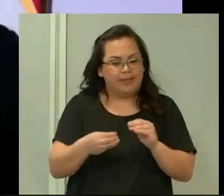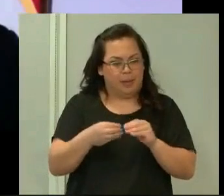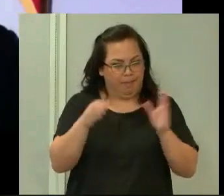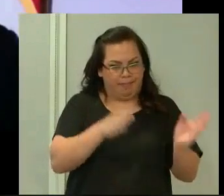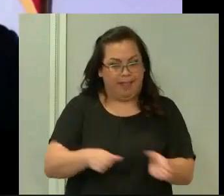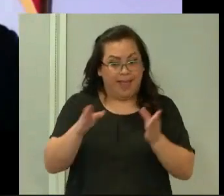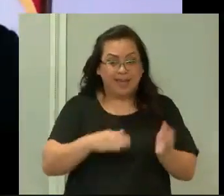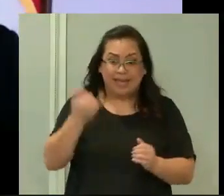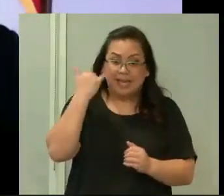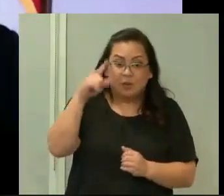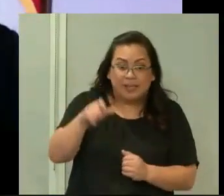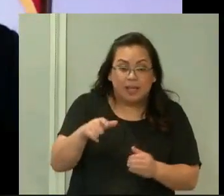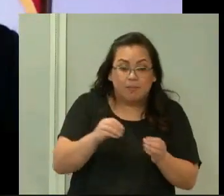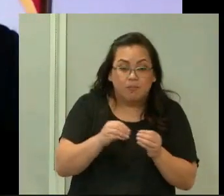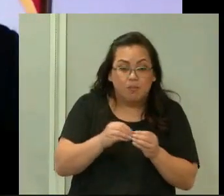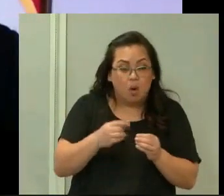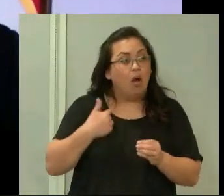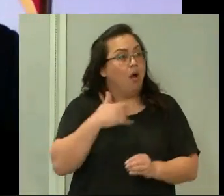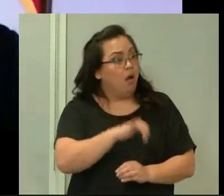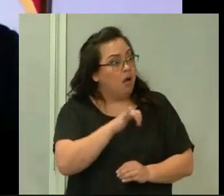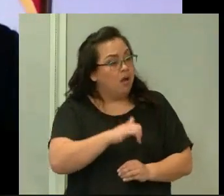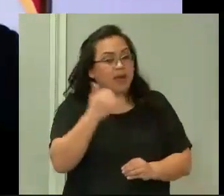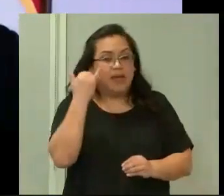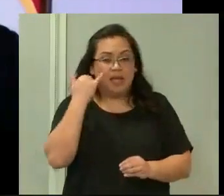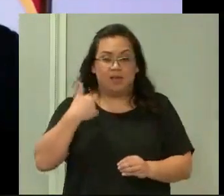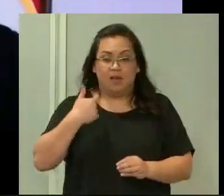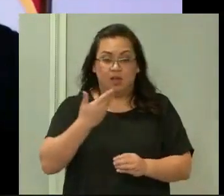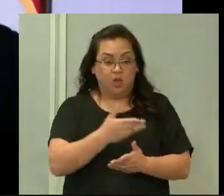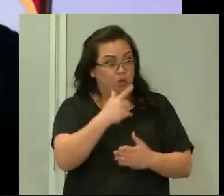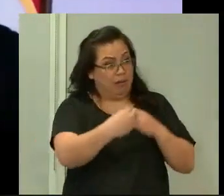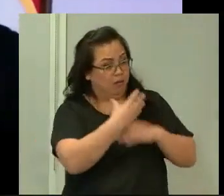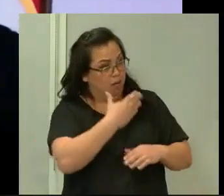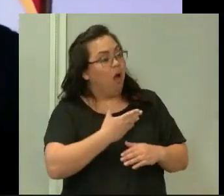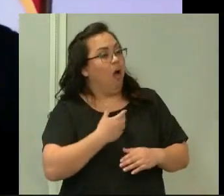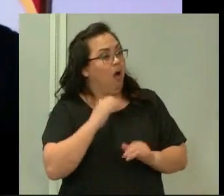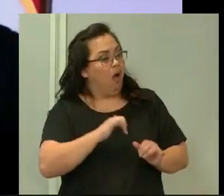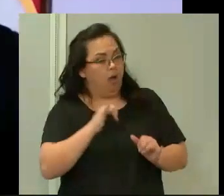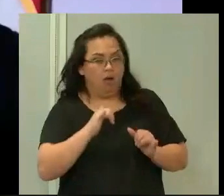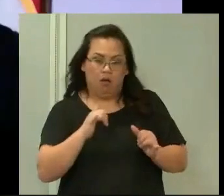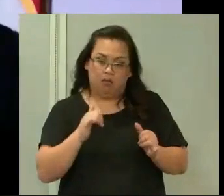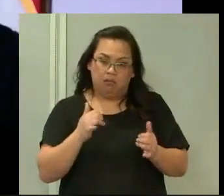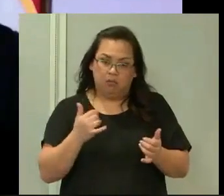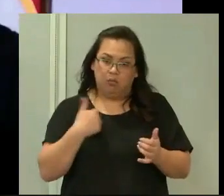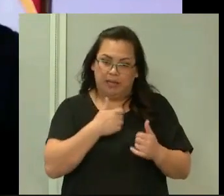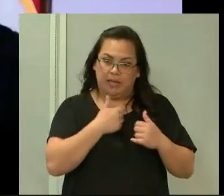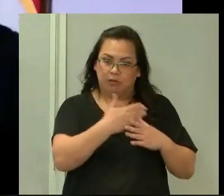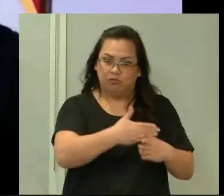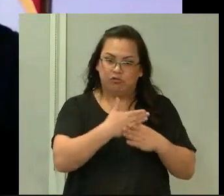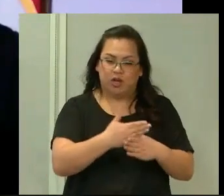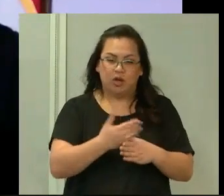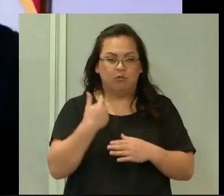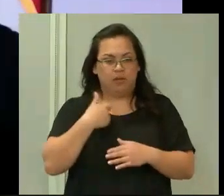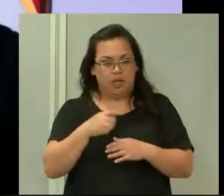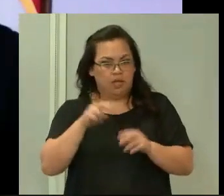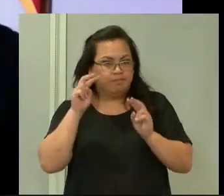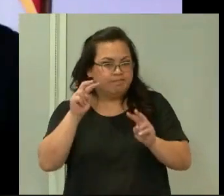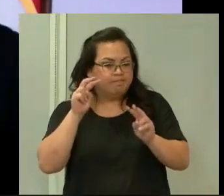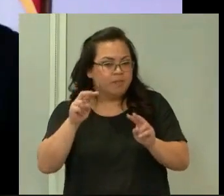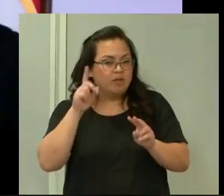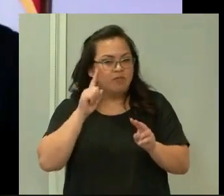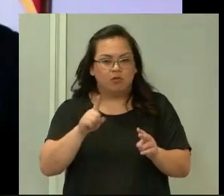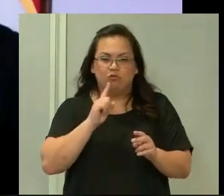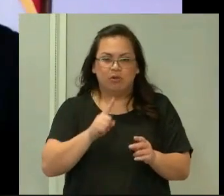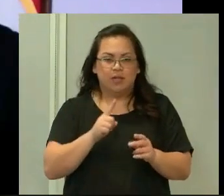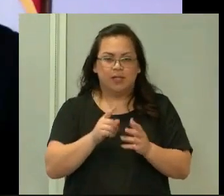you need from us, that we hear it, and if there are things that we can learn from you, that you share it. And so we look forward to a